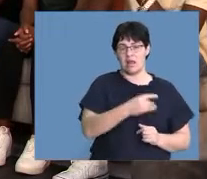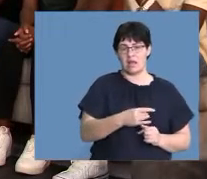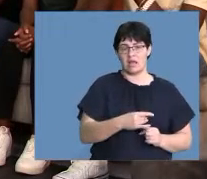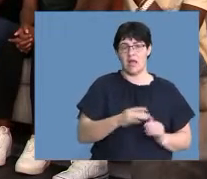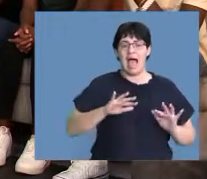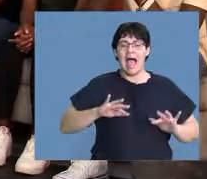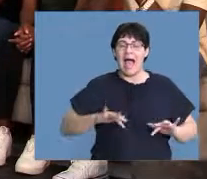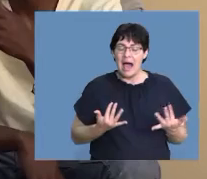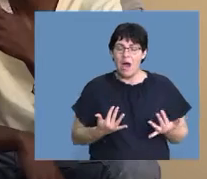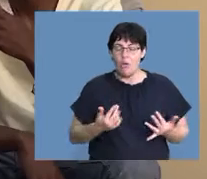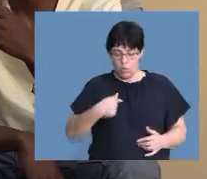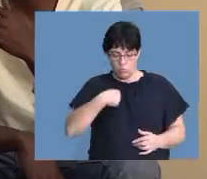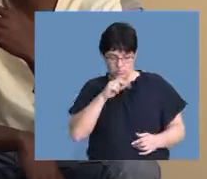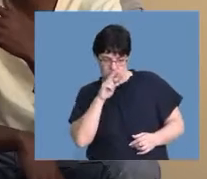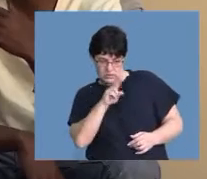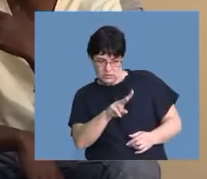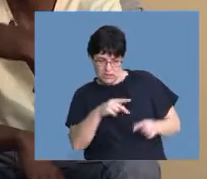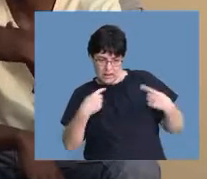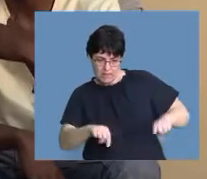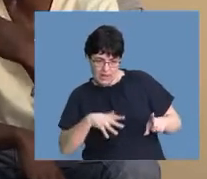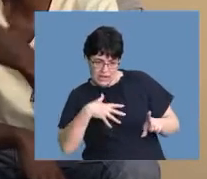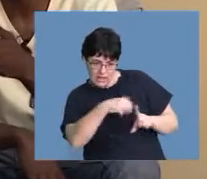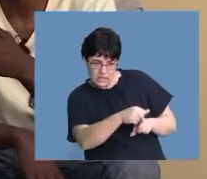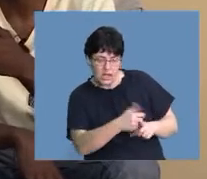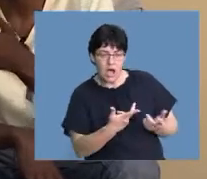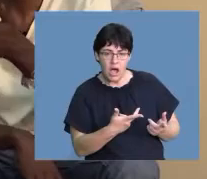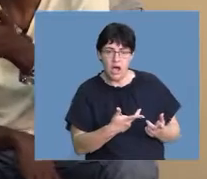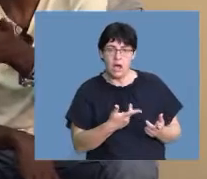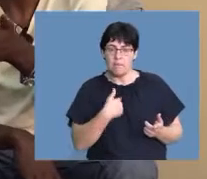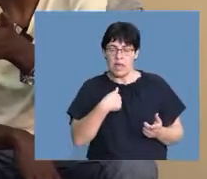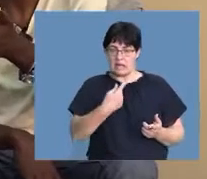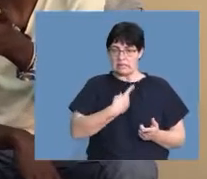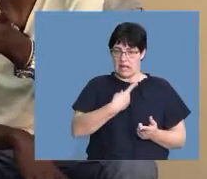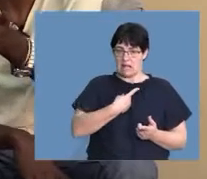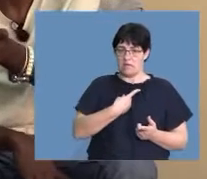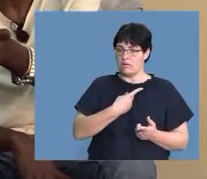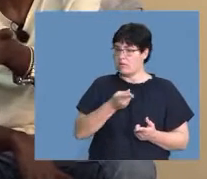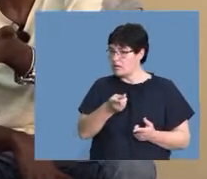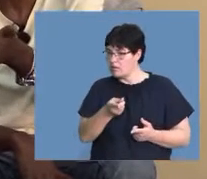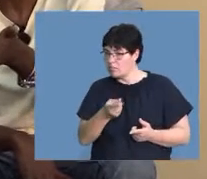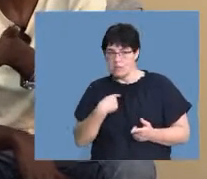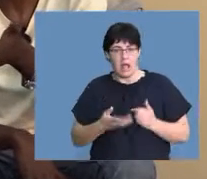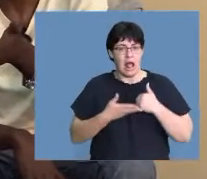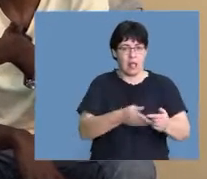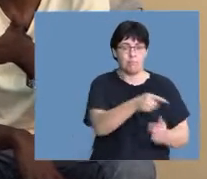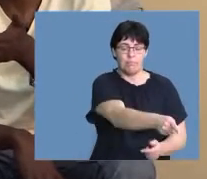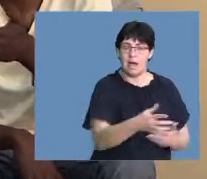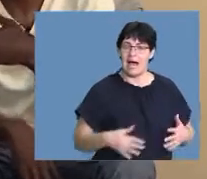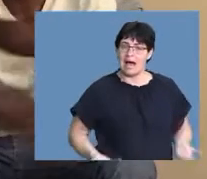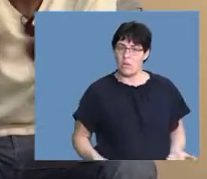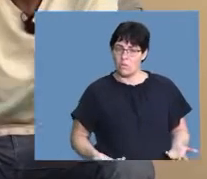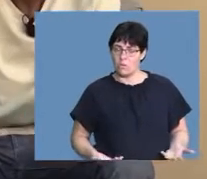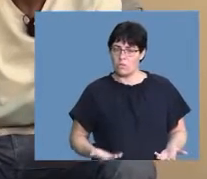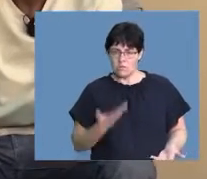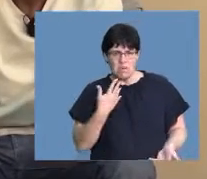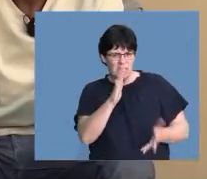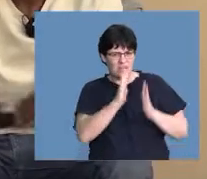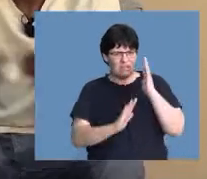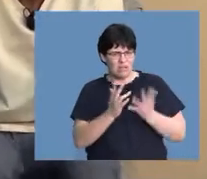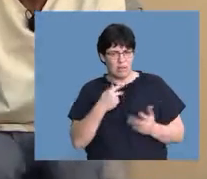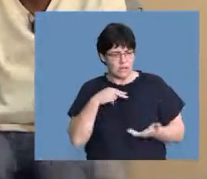do we also maybe finding myself in a position, my friend is having a panic attack and I'm just